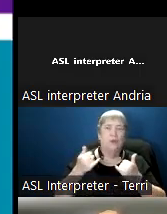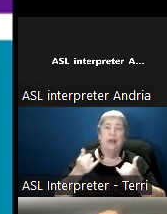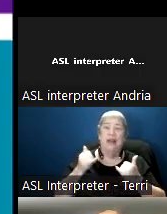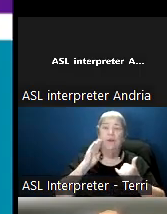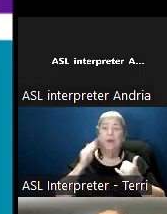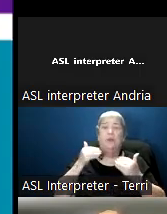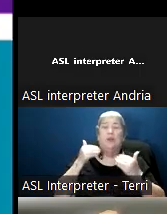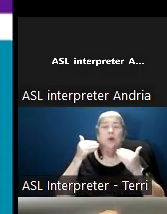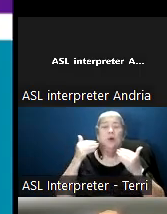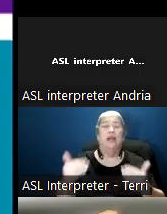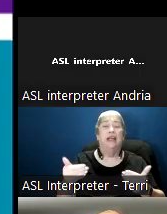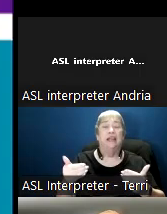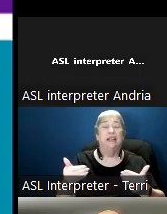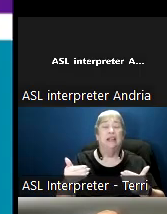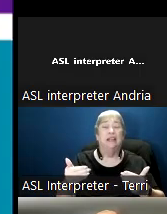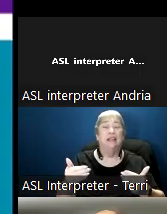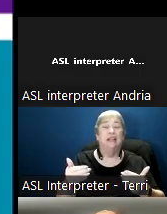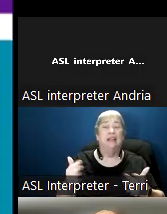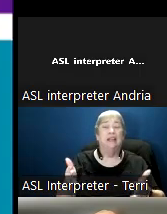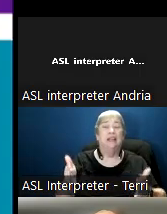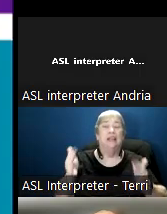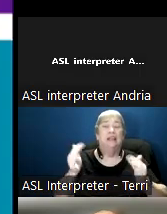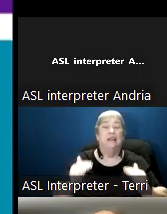and go on then.